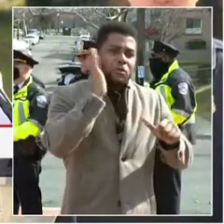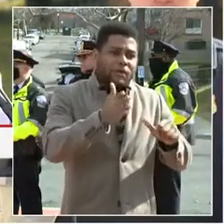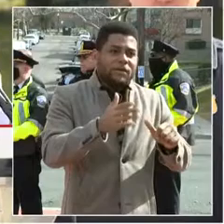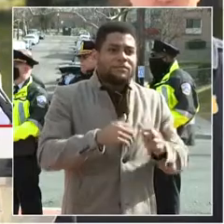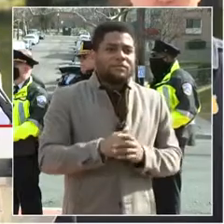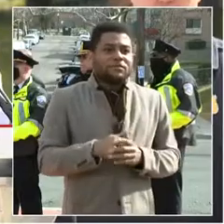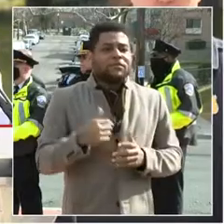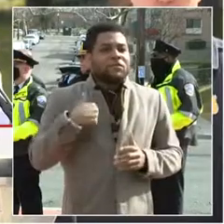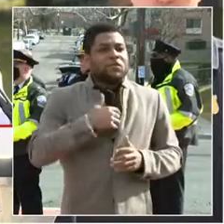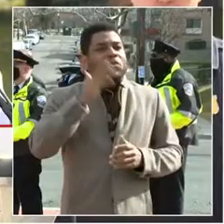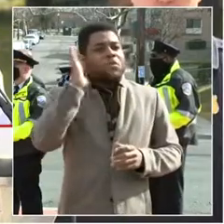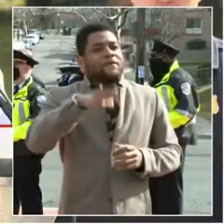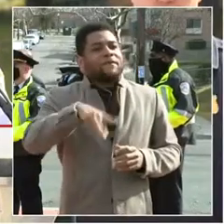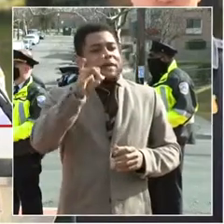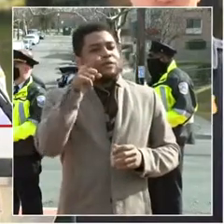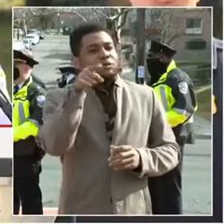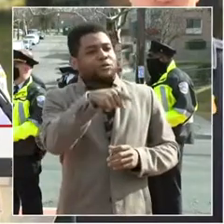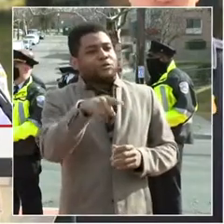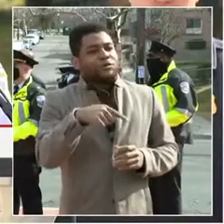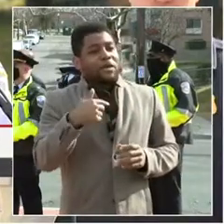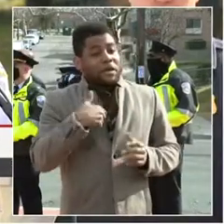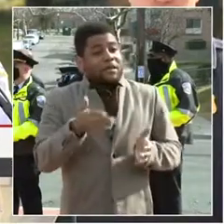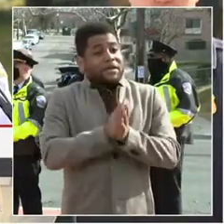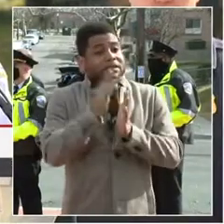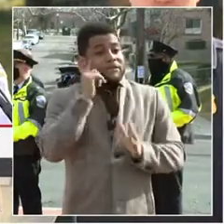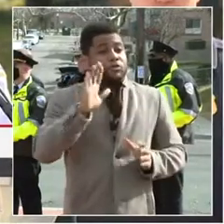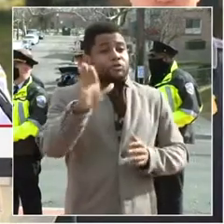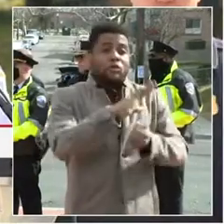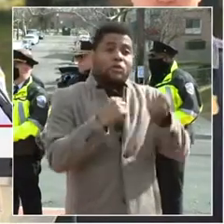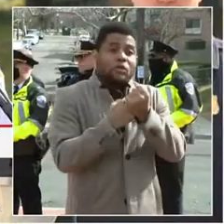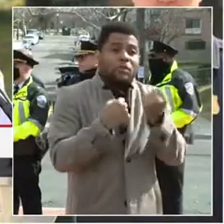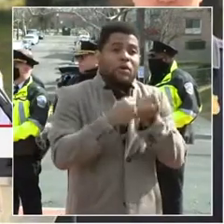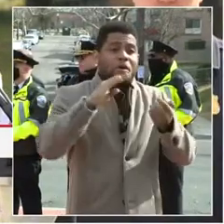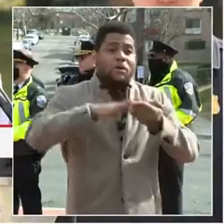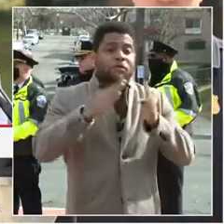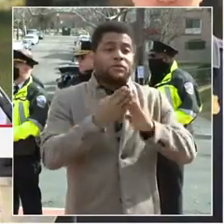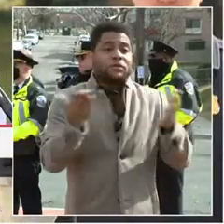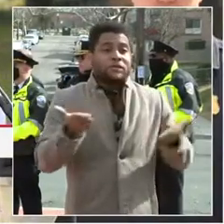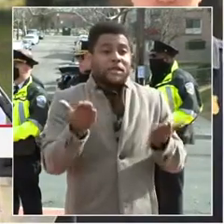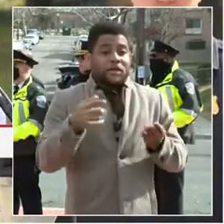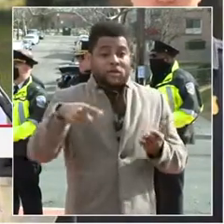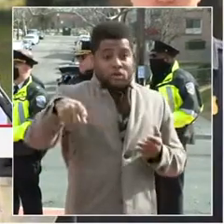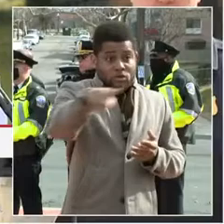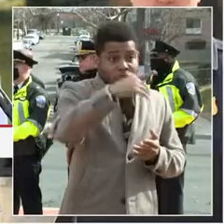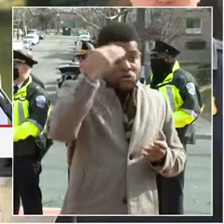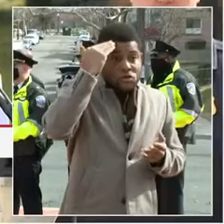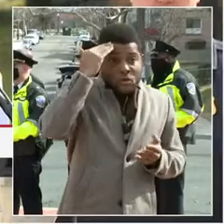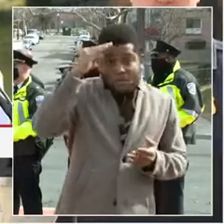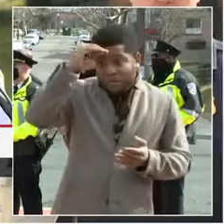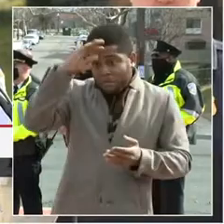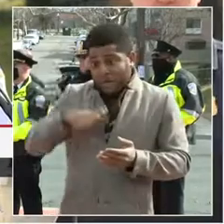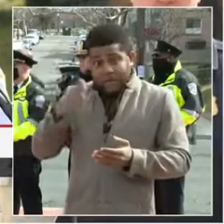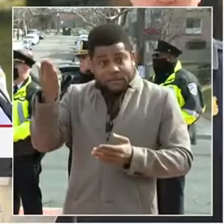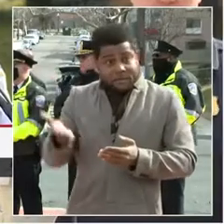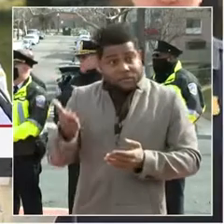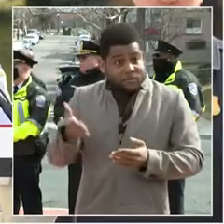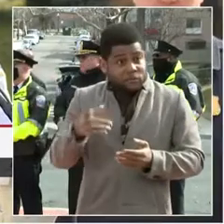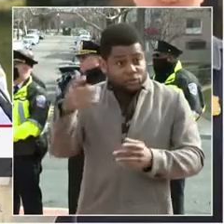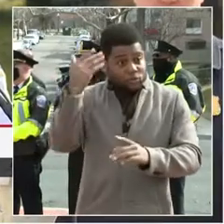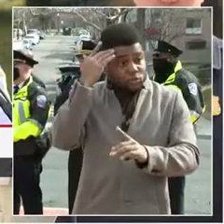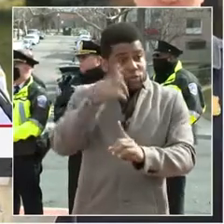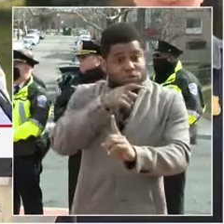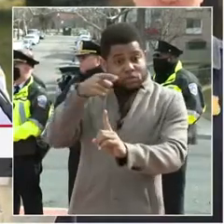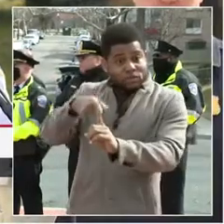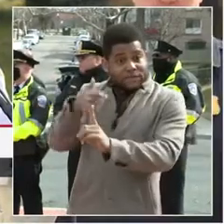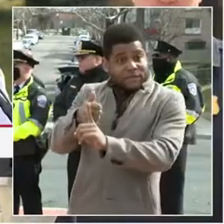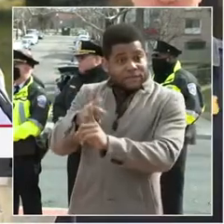I'm asking for the community's help. If you know Mr. Gerald Thomas, if you've seen Mr. Gerald Thomas, if you had contact with